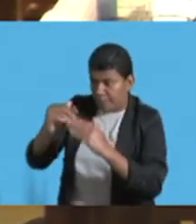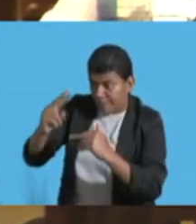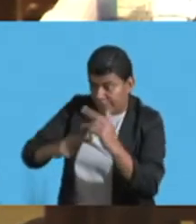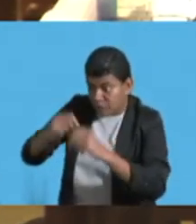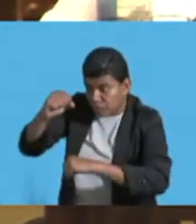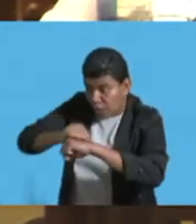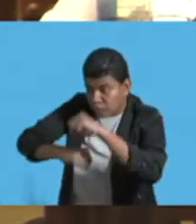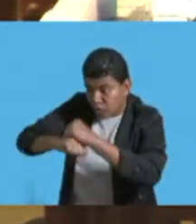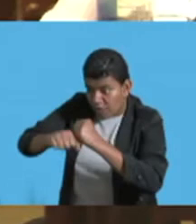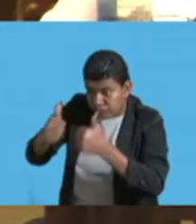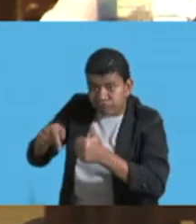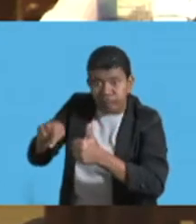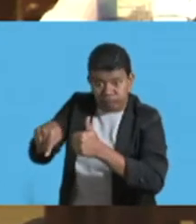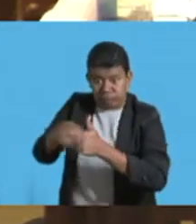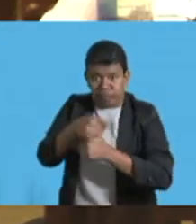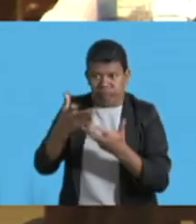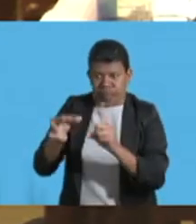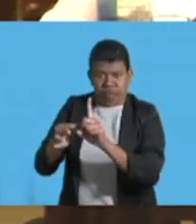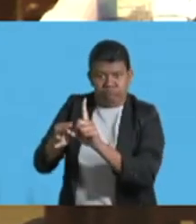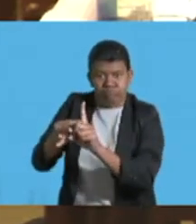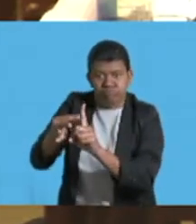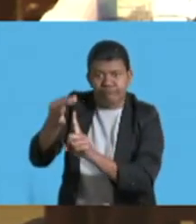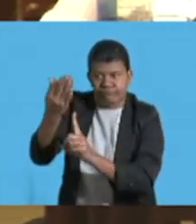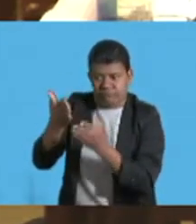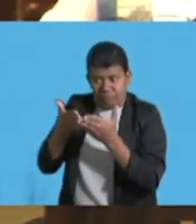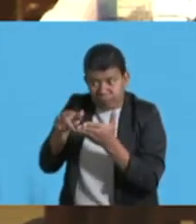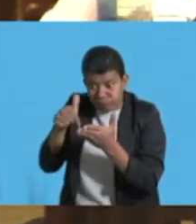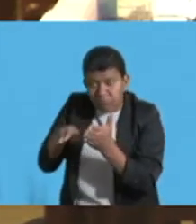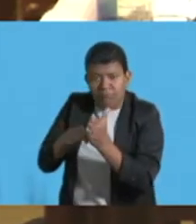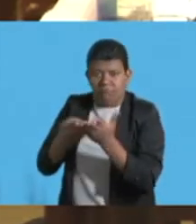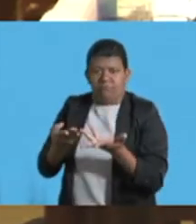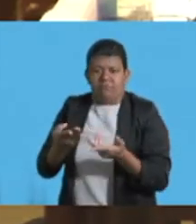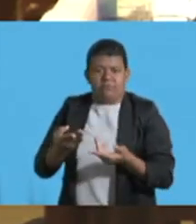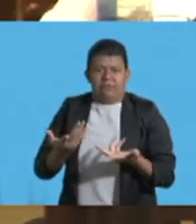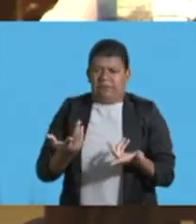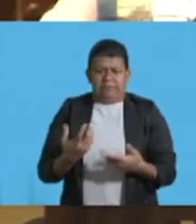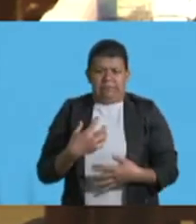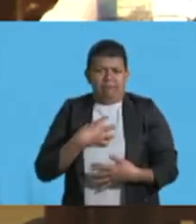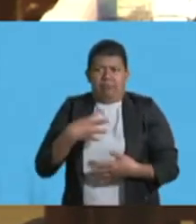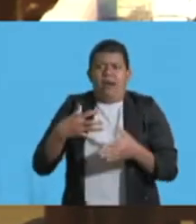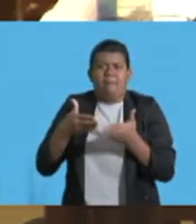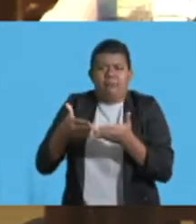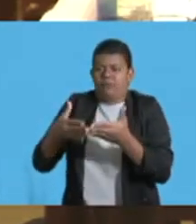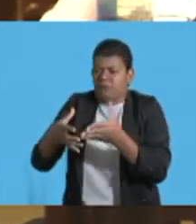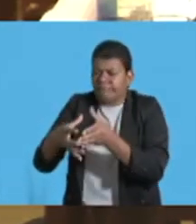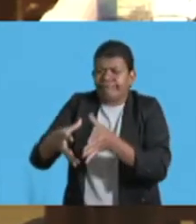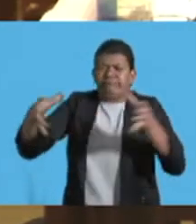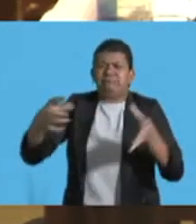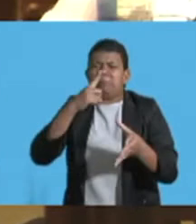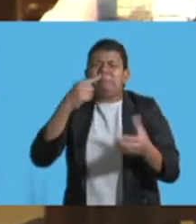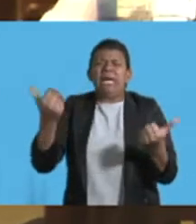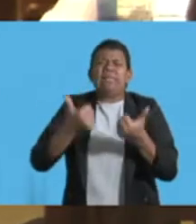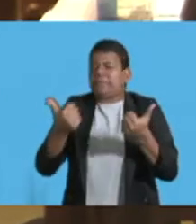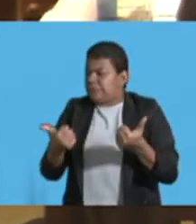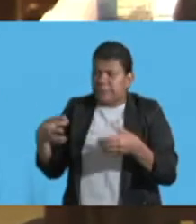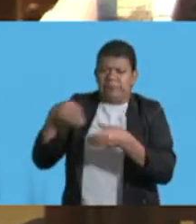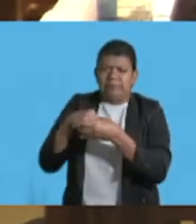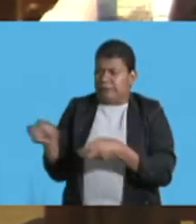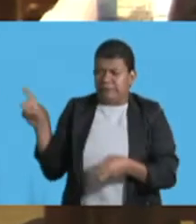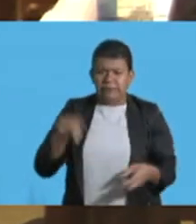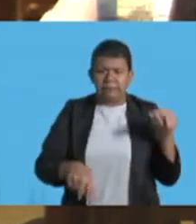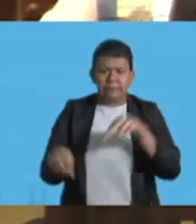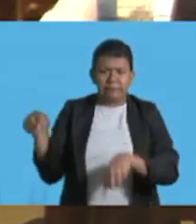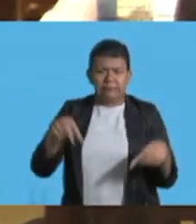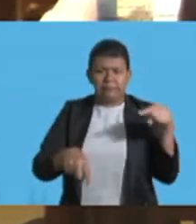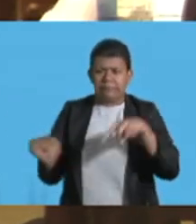our fleet and cater for large volume of cargo and passenger travel, it is prudent that we upgrade our